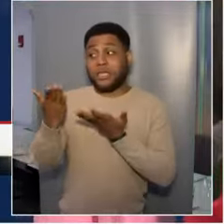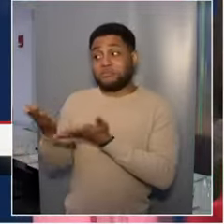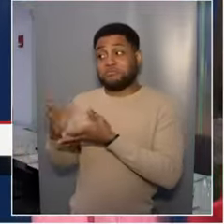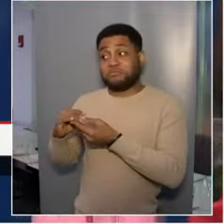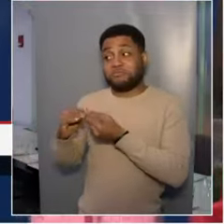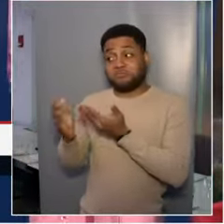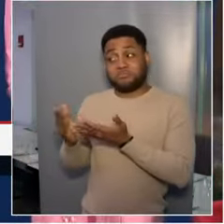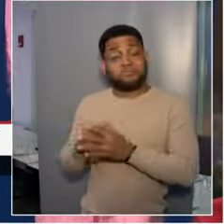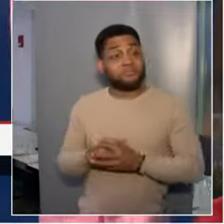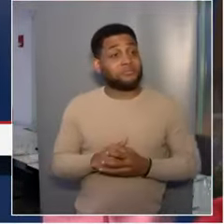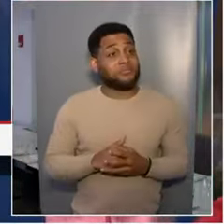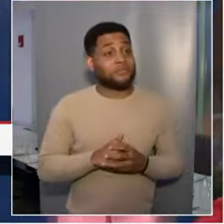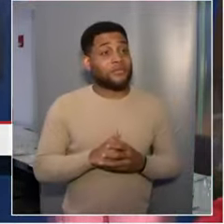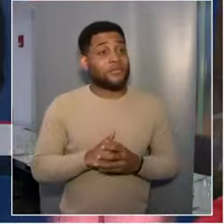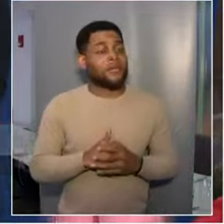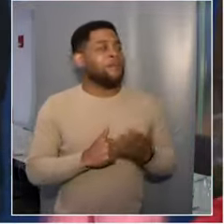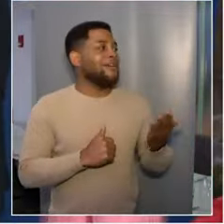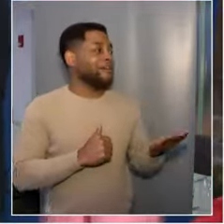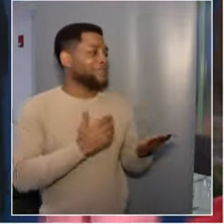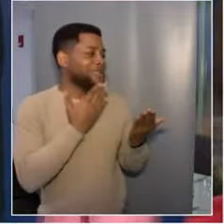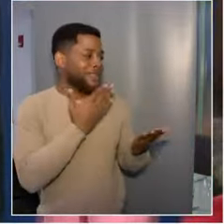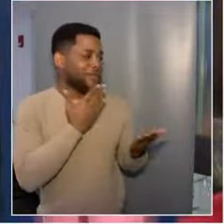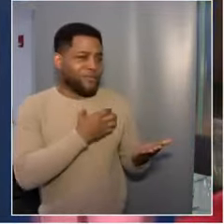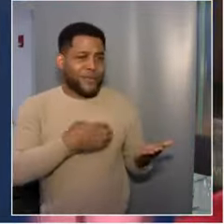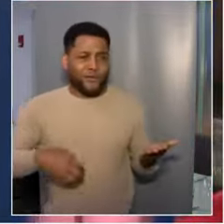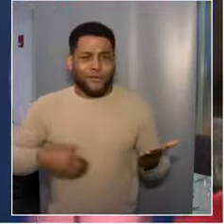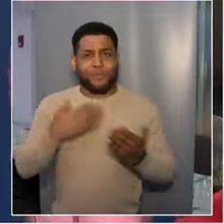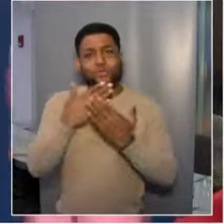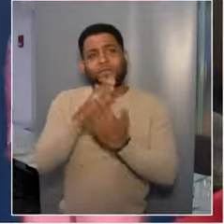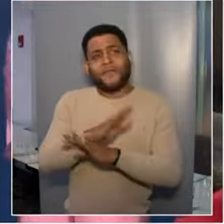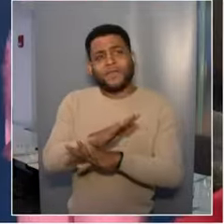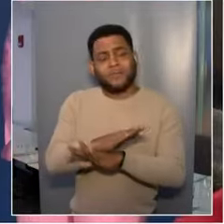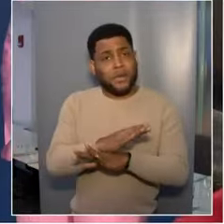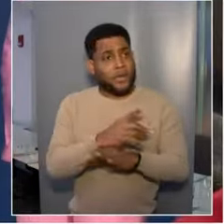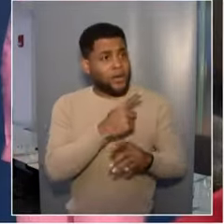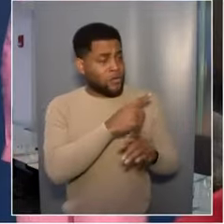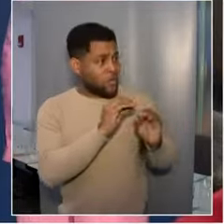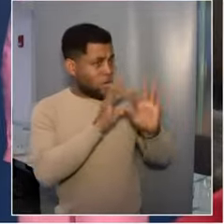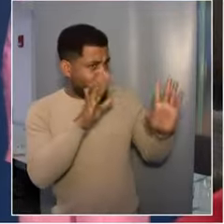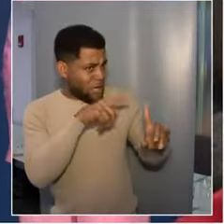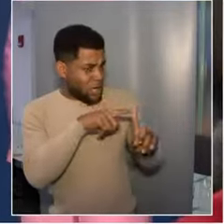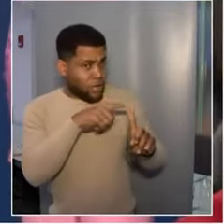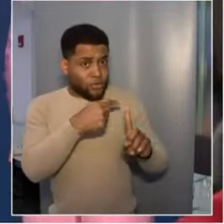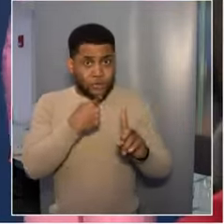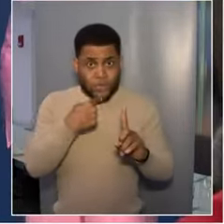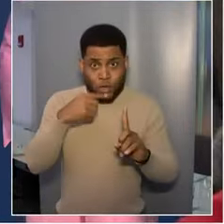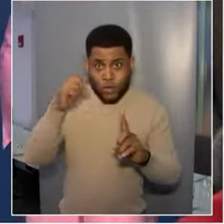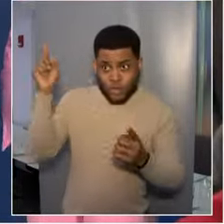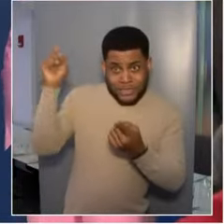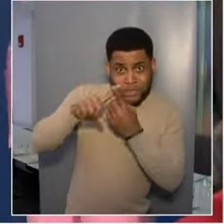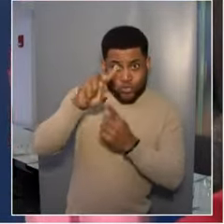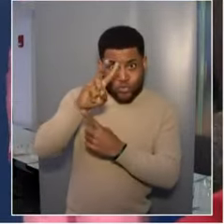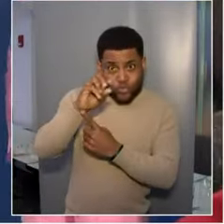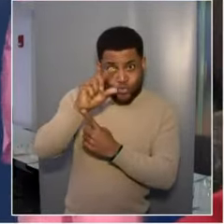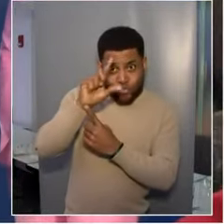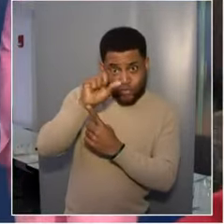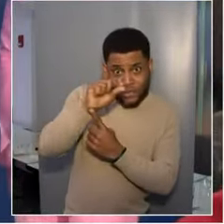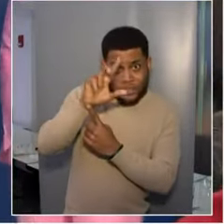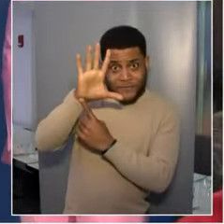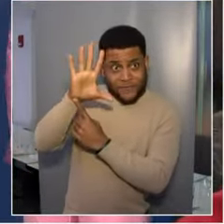Thank you, Mayor, and good afternoon to everyone. Just to be clear, you said 2050, 50, not 15, which would be actually going back in